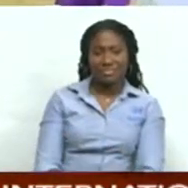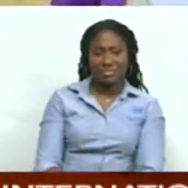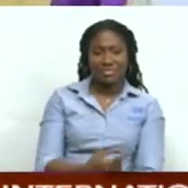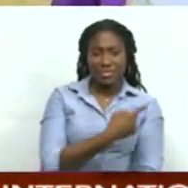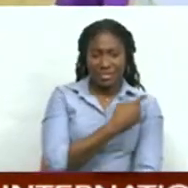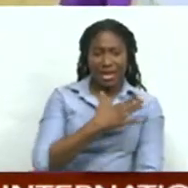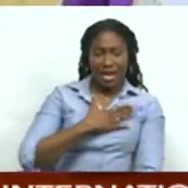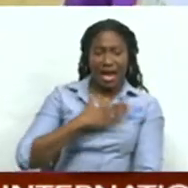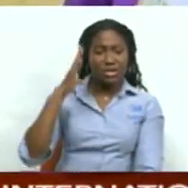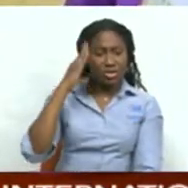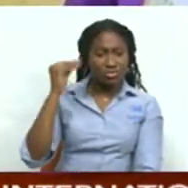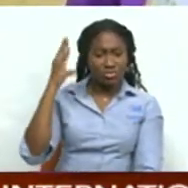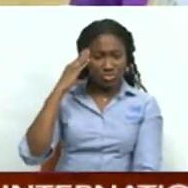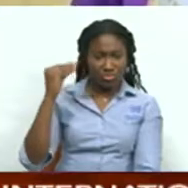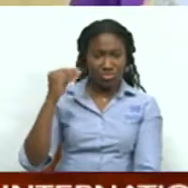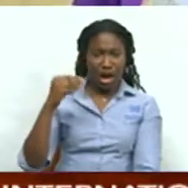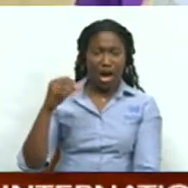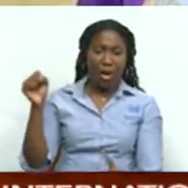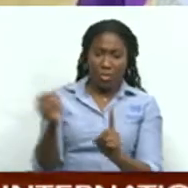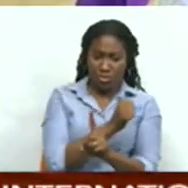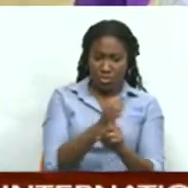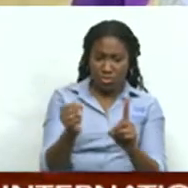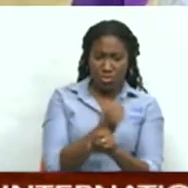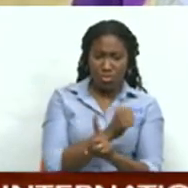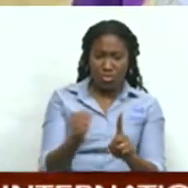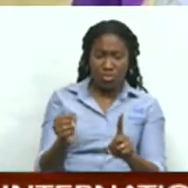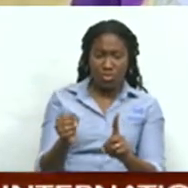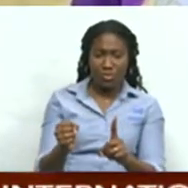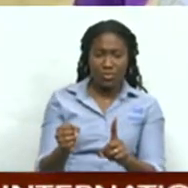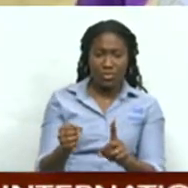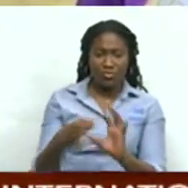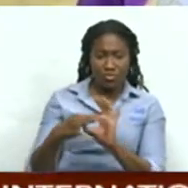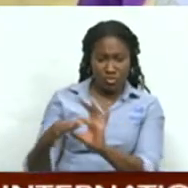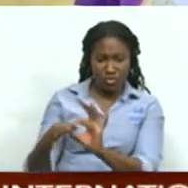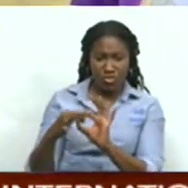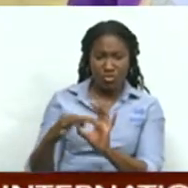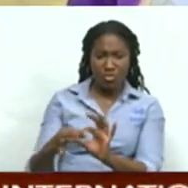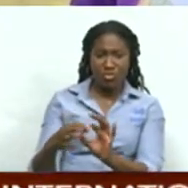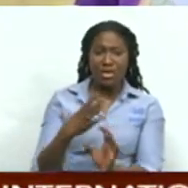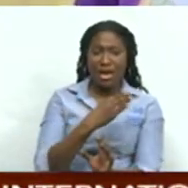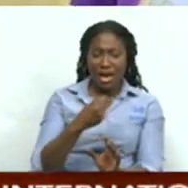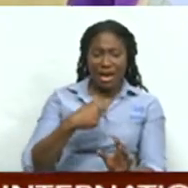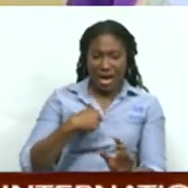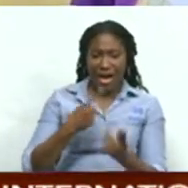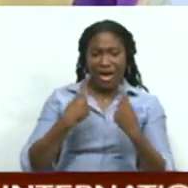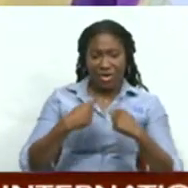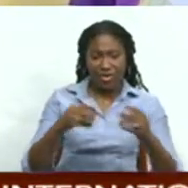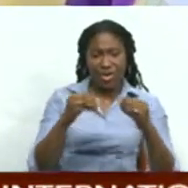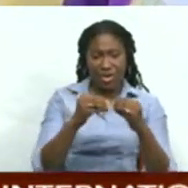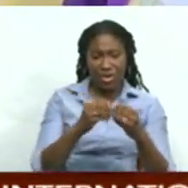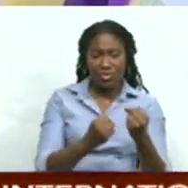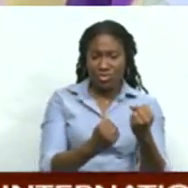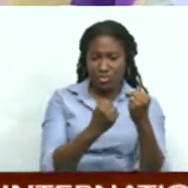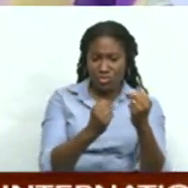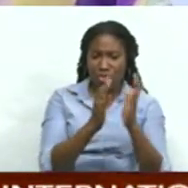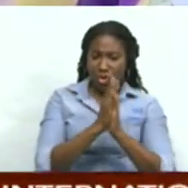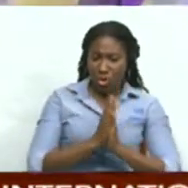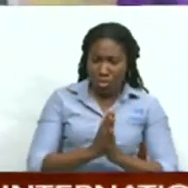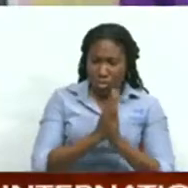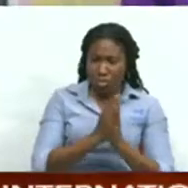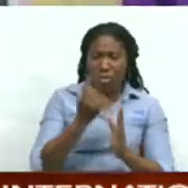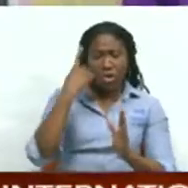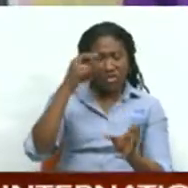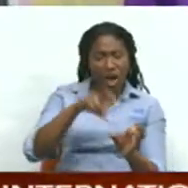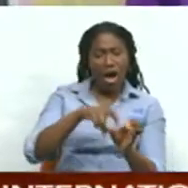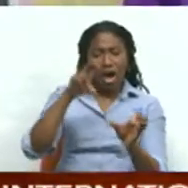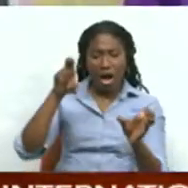experienced domestic violence, and it took a lot of strength, a lot of motivation, a lot of prayer to get out of it. And I will